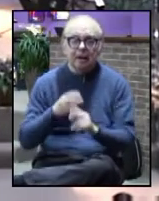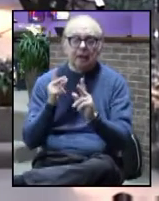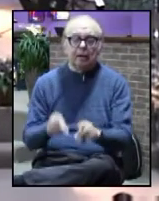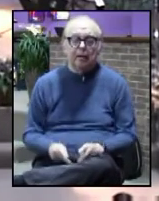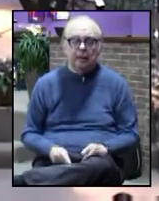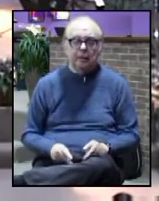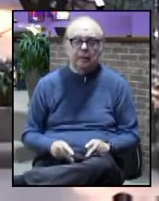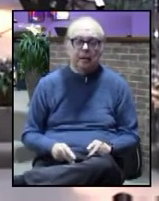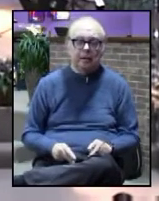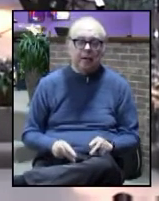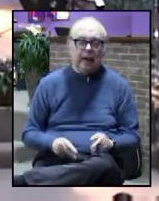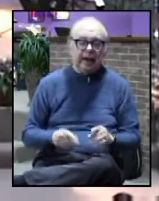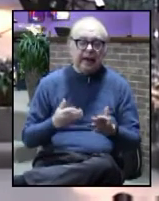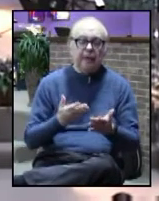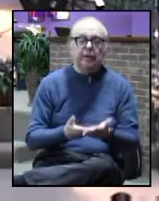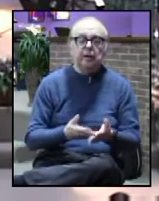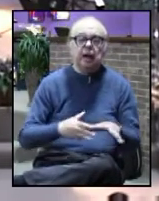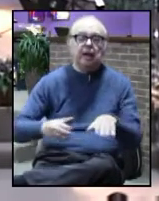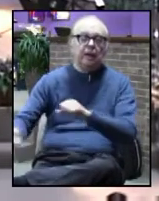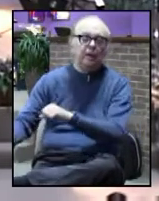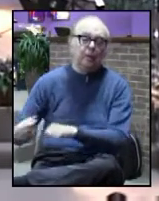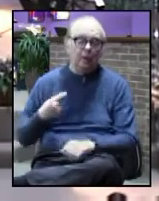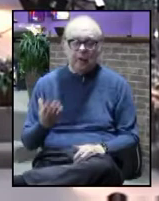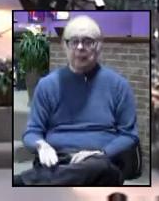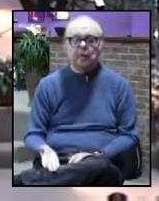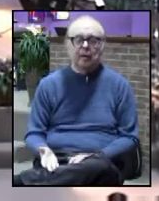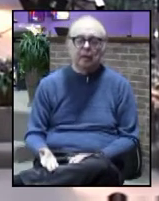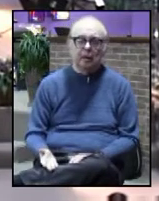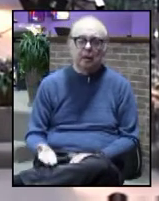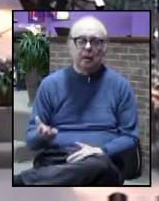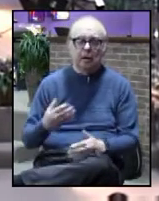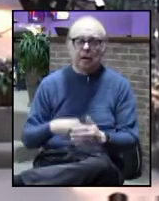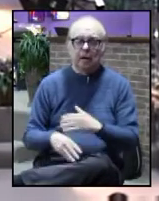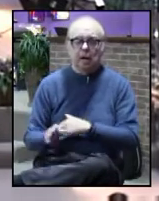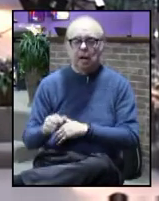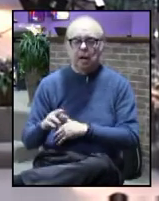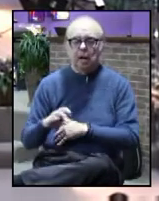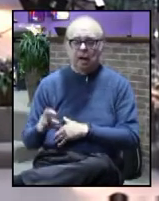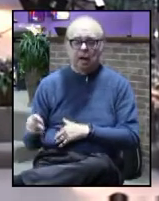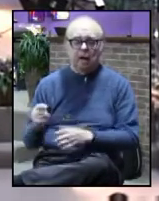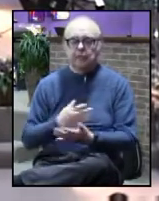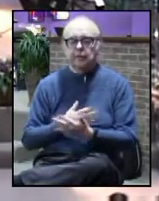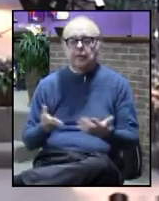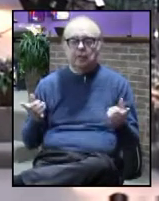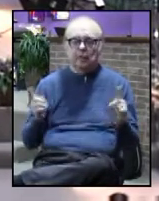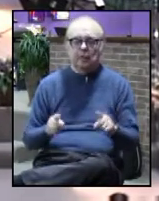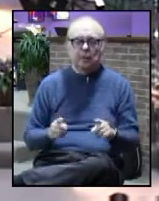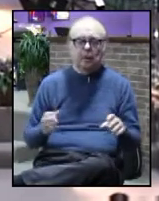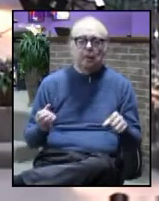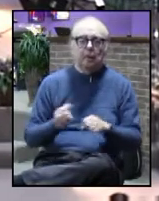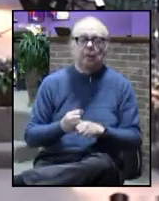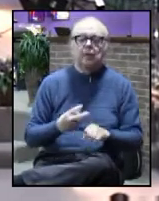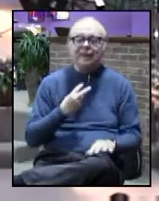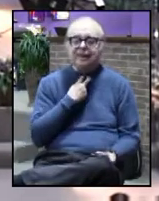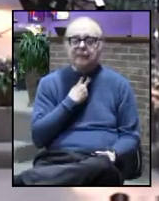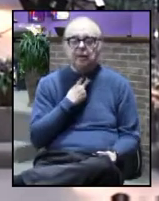Everybody got there and left. And we were there. And we get in this raft, and the first thing that happens is we get stuck on a